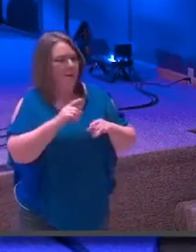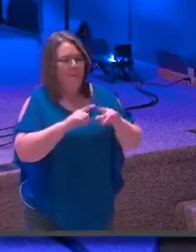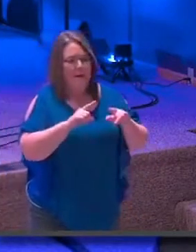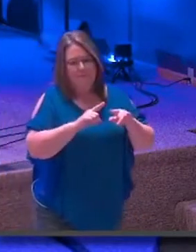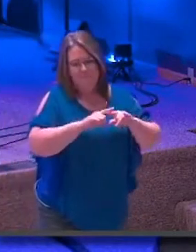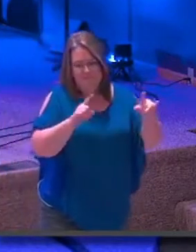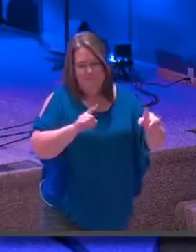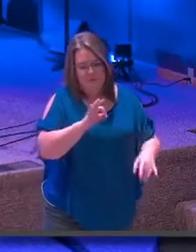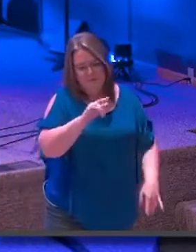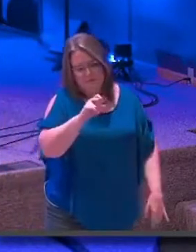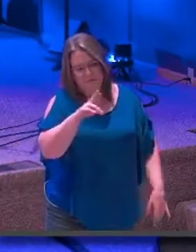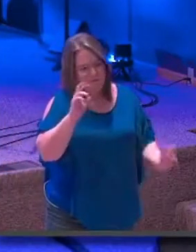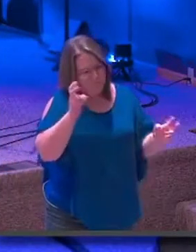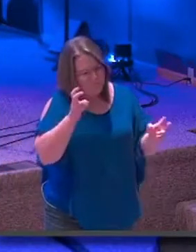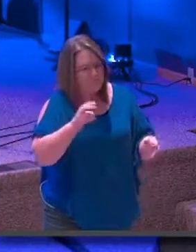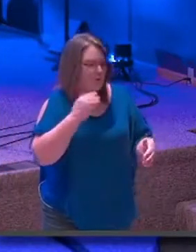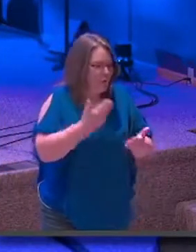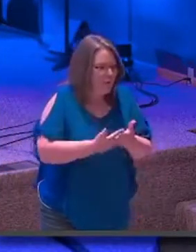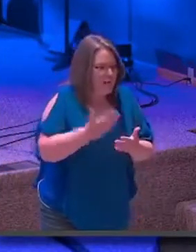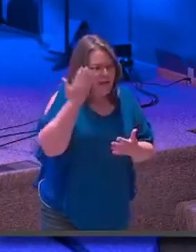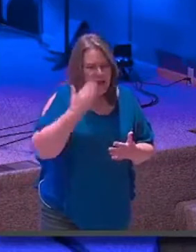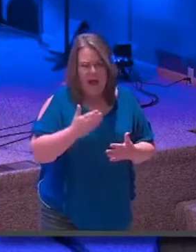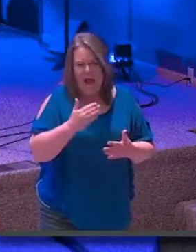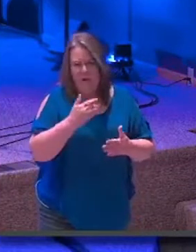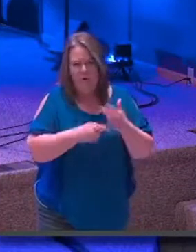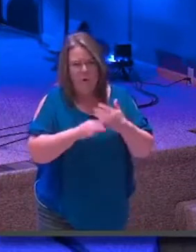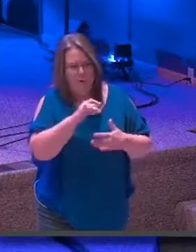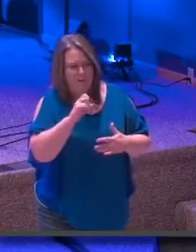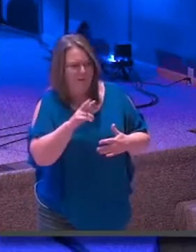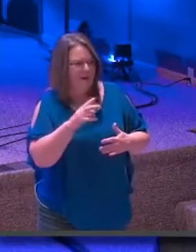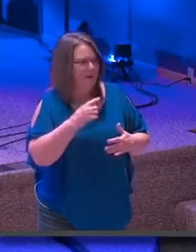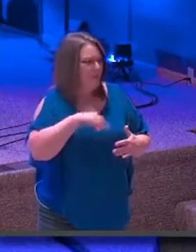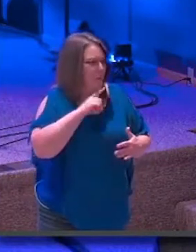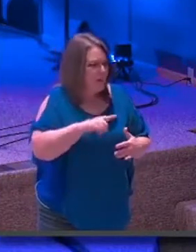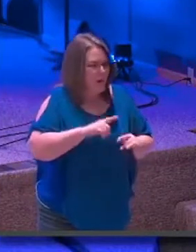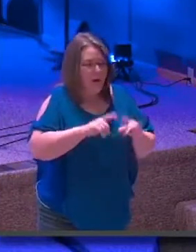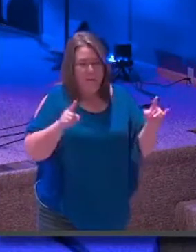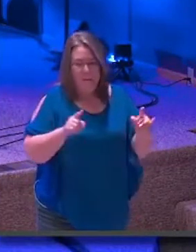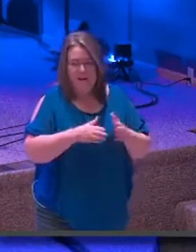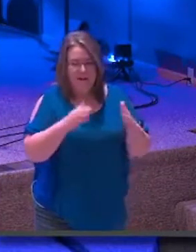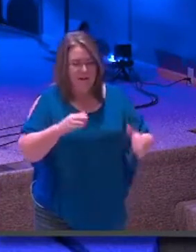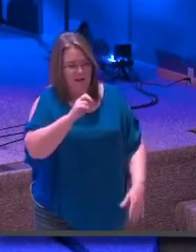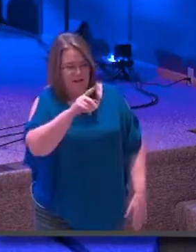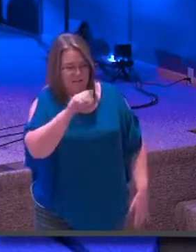good. I'm not sure what flavor we are yet, but there are definitely a whole lot of nuts in it.